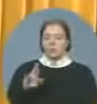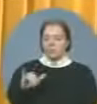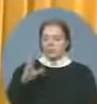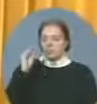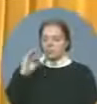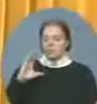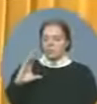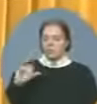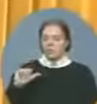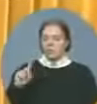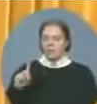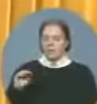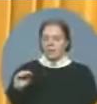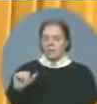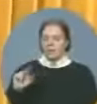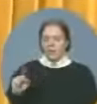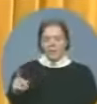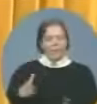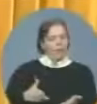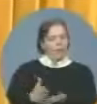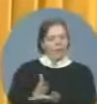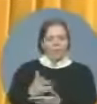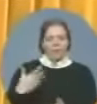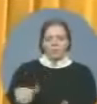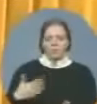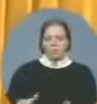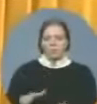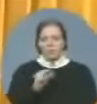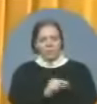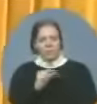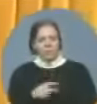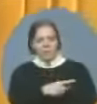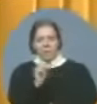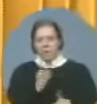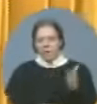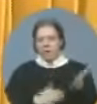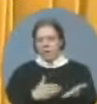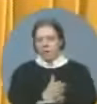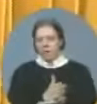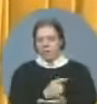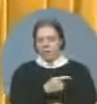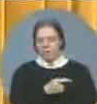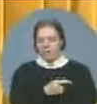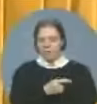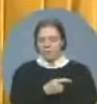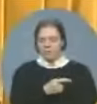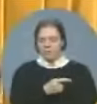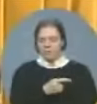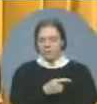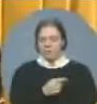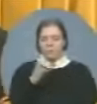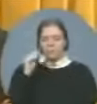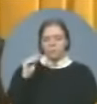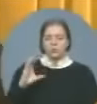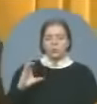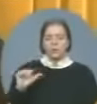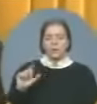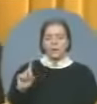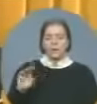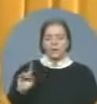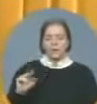despite its Accountability Act, this government clearly has no integrity of its own. Mr. Cadman was clear that